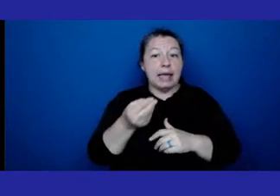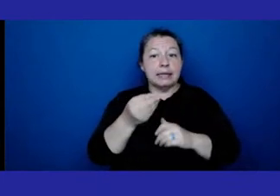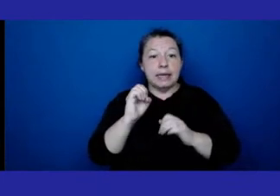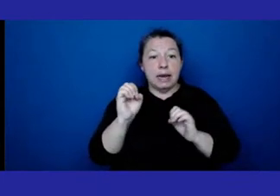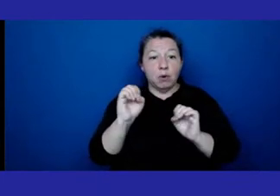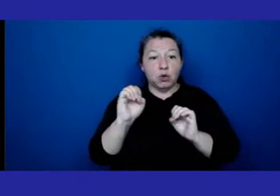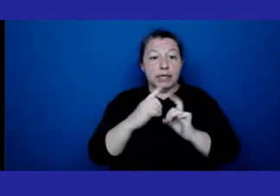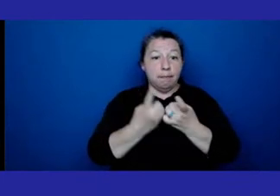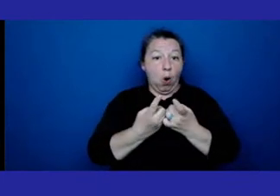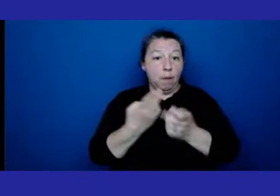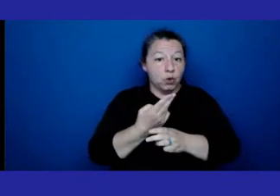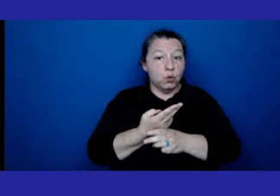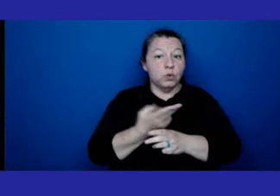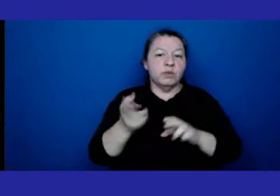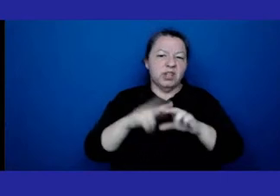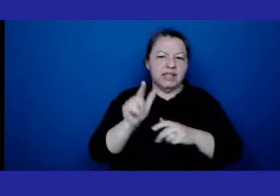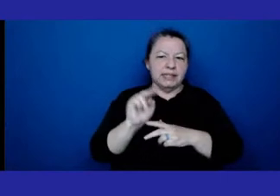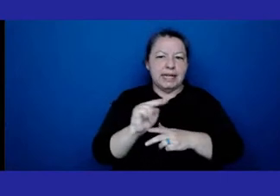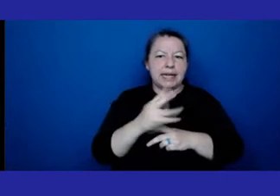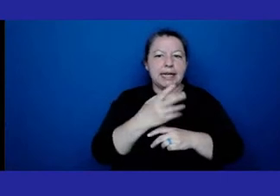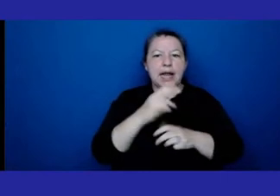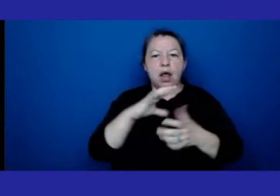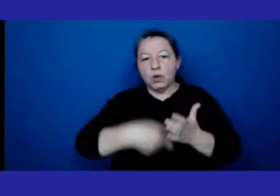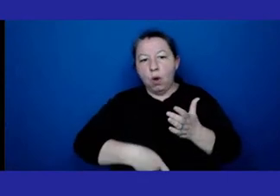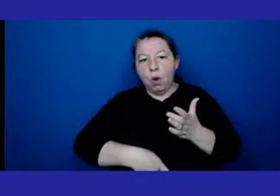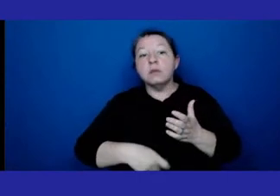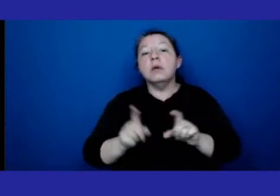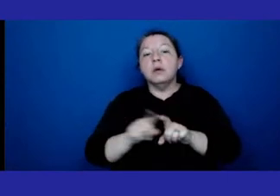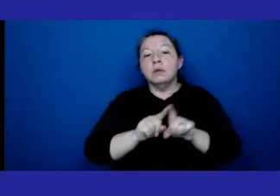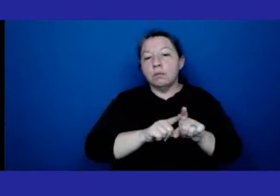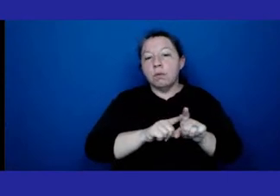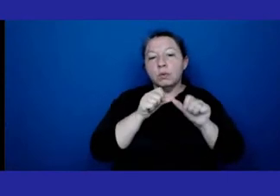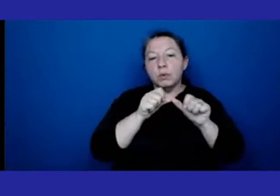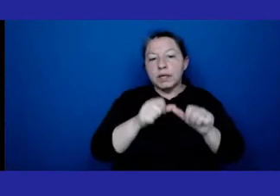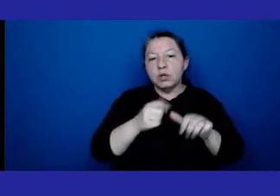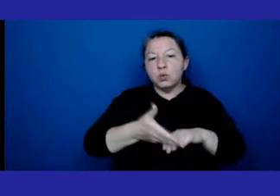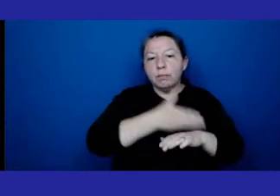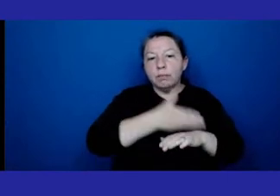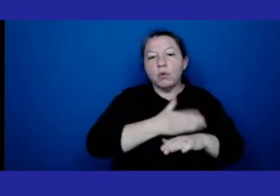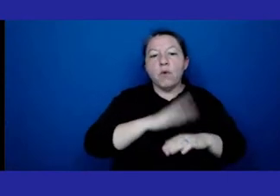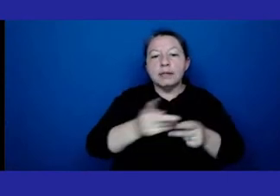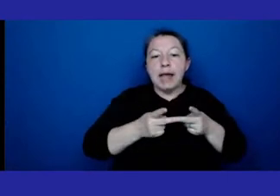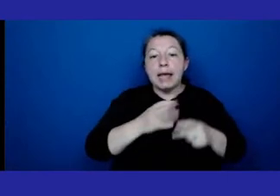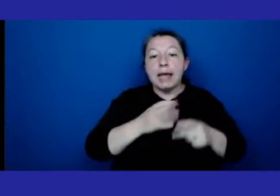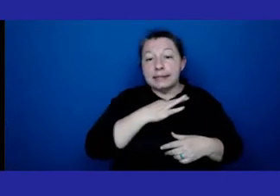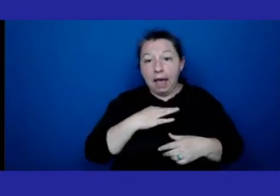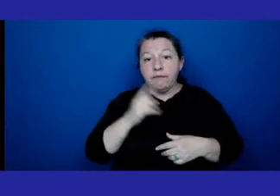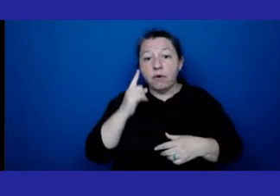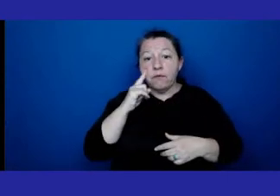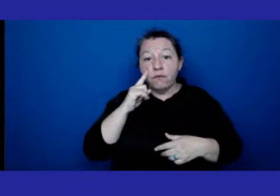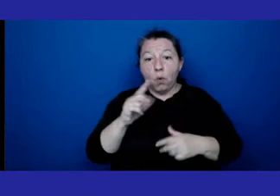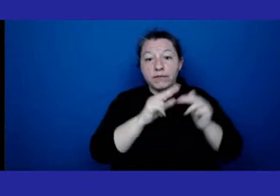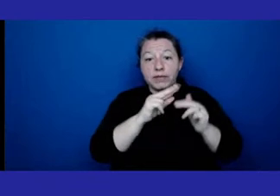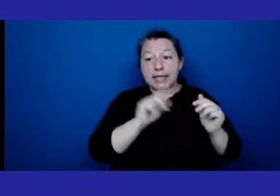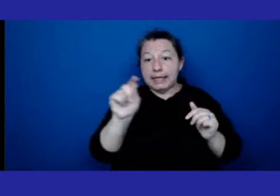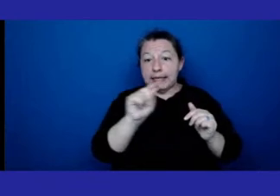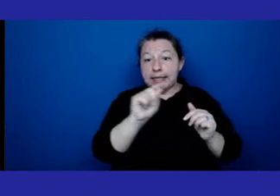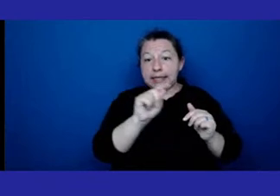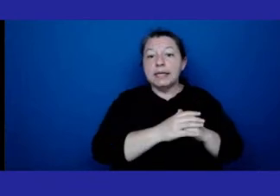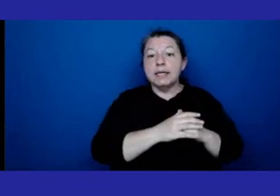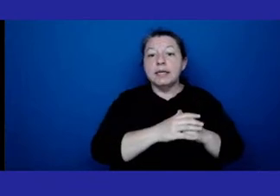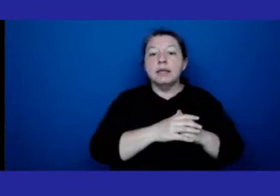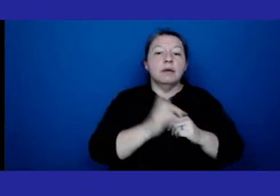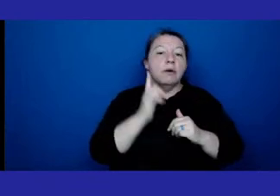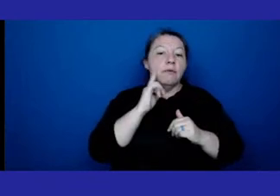increased our linen and laundry costs, they'll also continue to enhance the on-site staffing at our